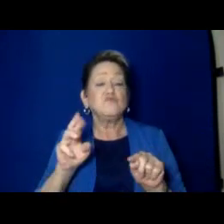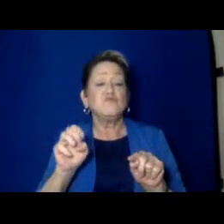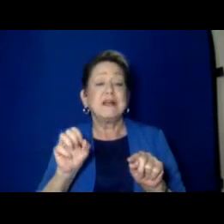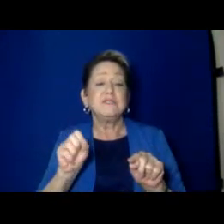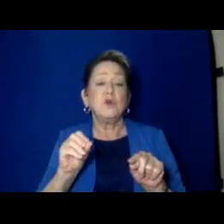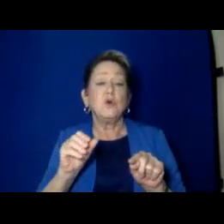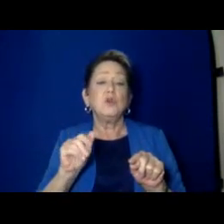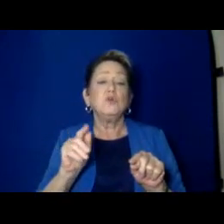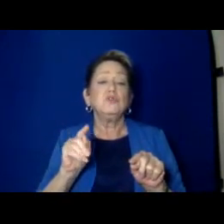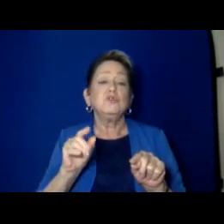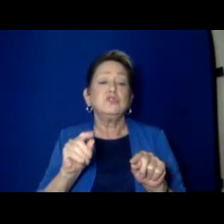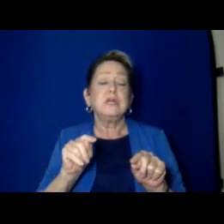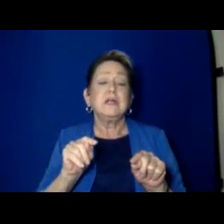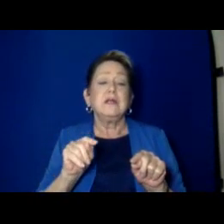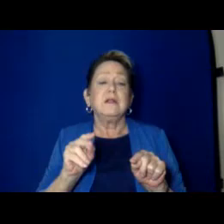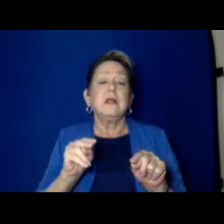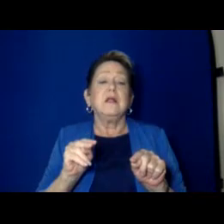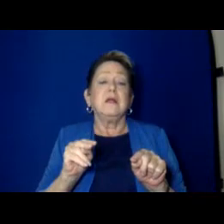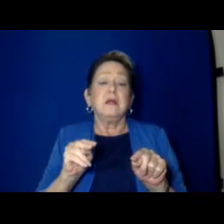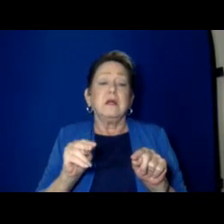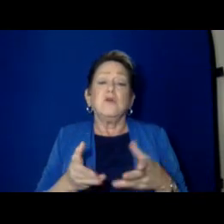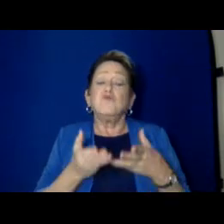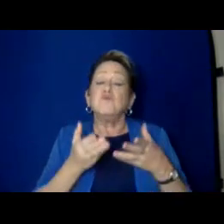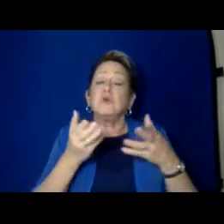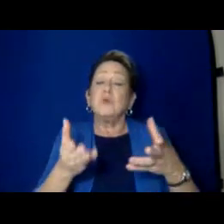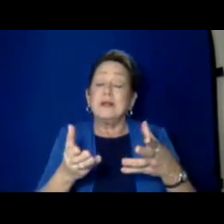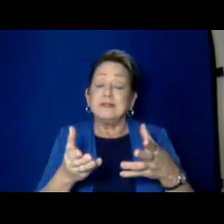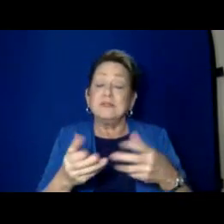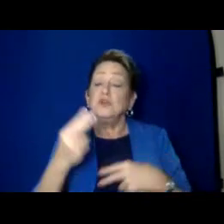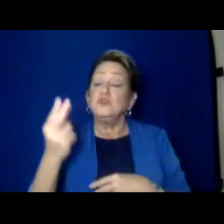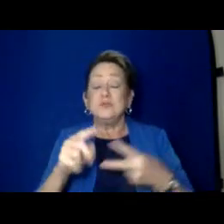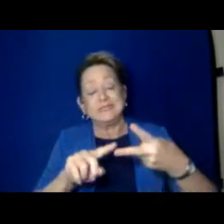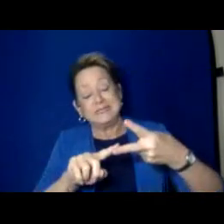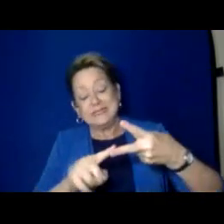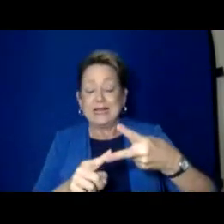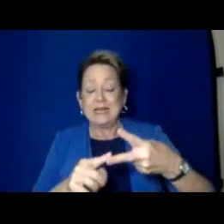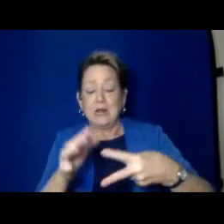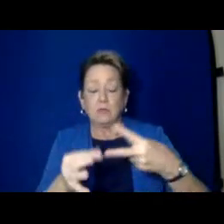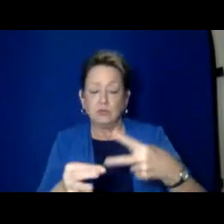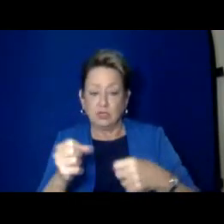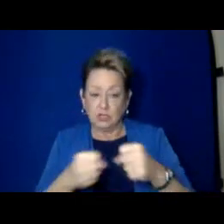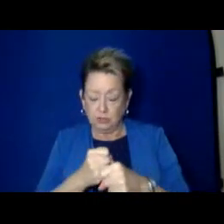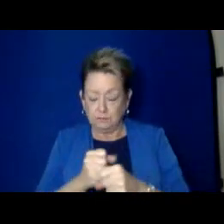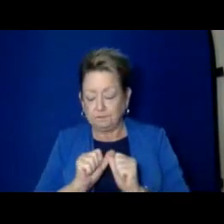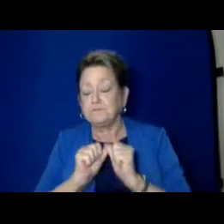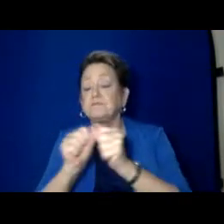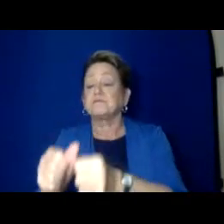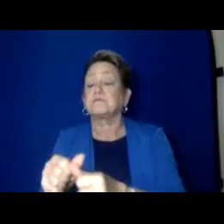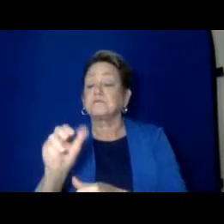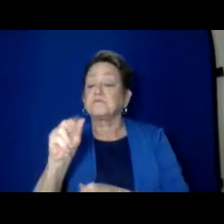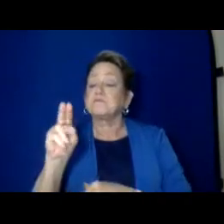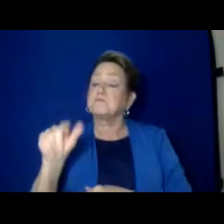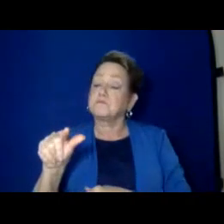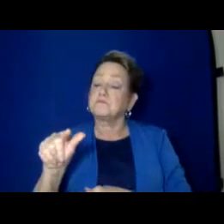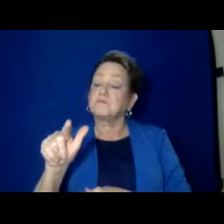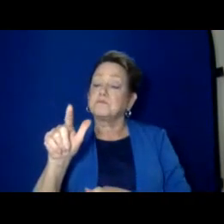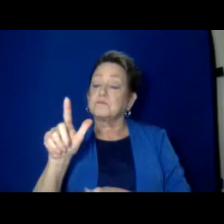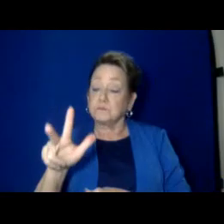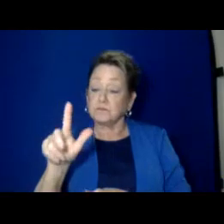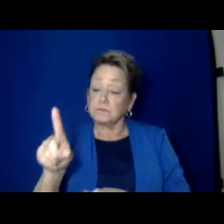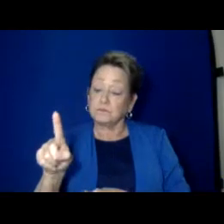would request to exercise the 2nd option year through August 31, 2026, with